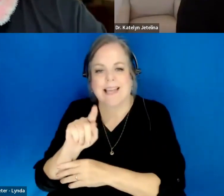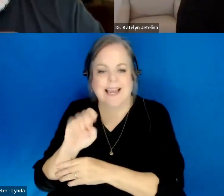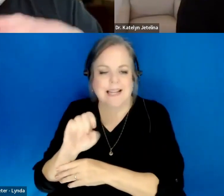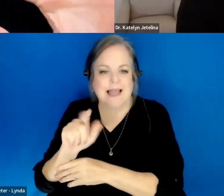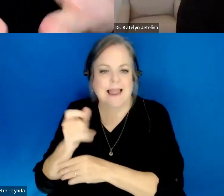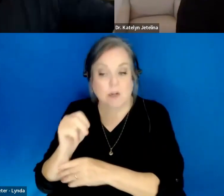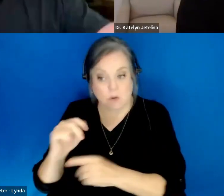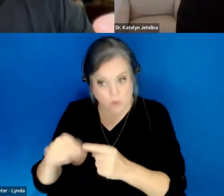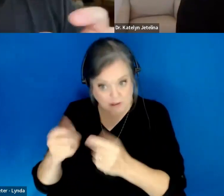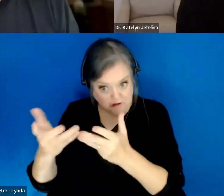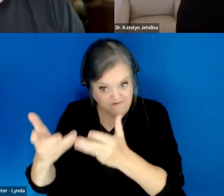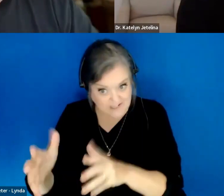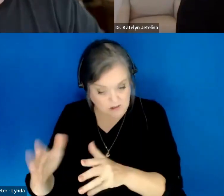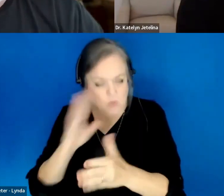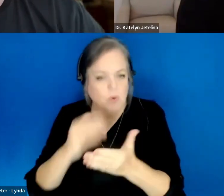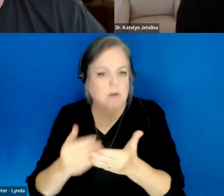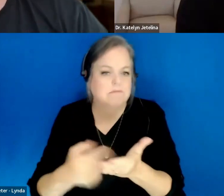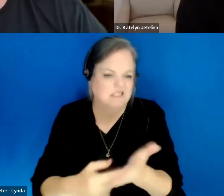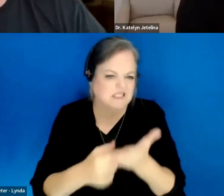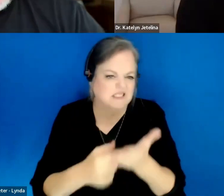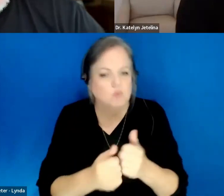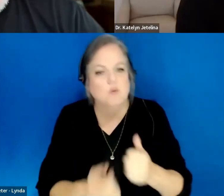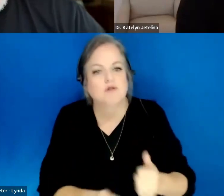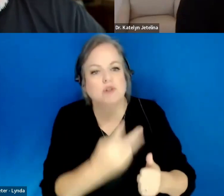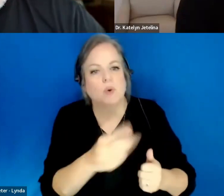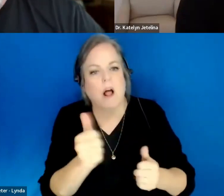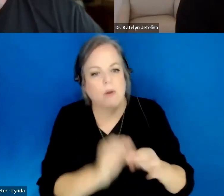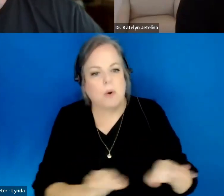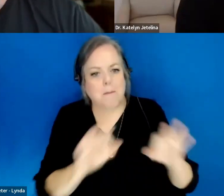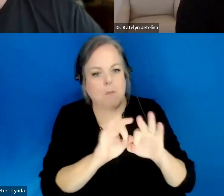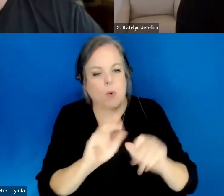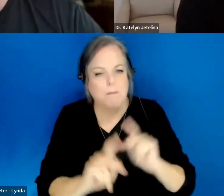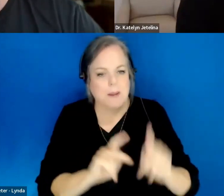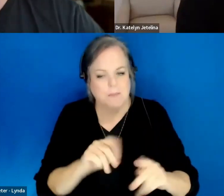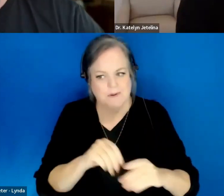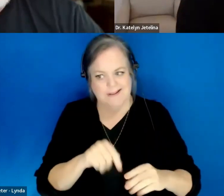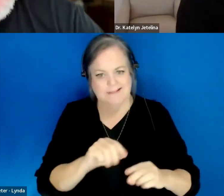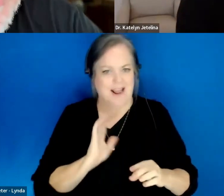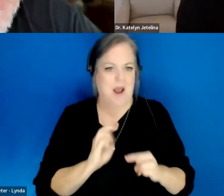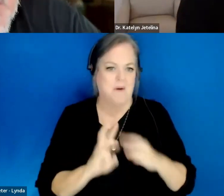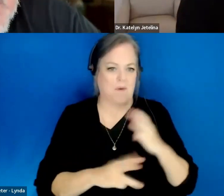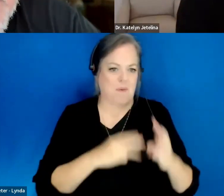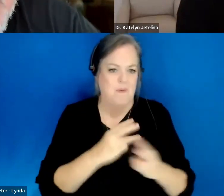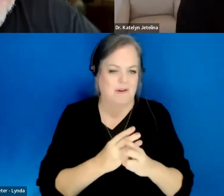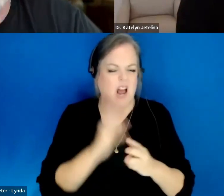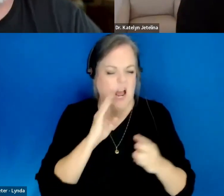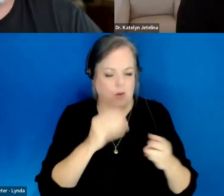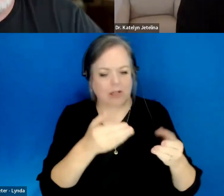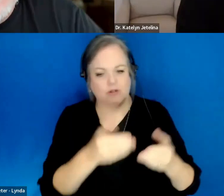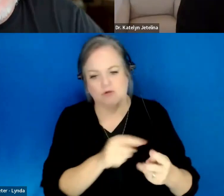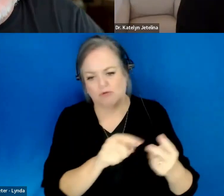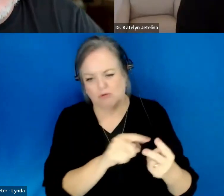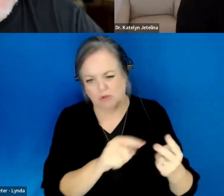her presentation, we're going to have a discussion with 2 other important people in our world. And I'll introduce you to those folks when